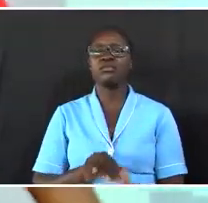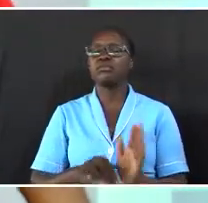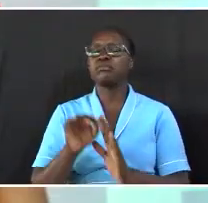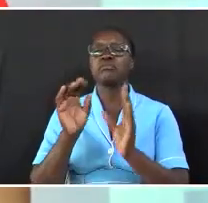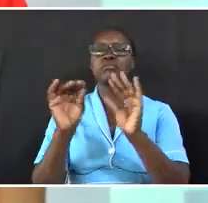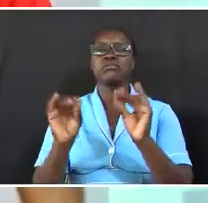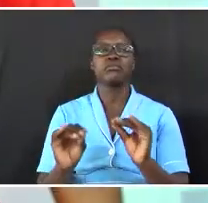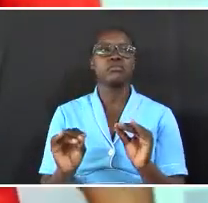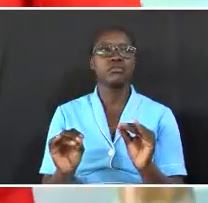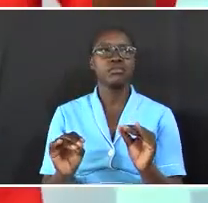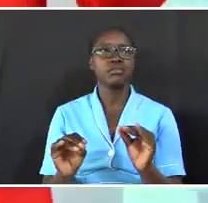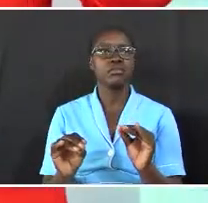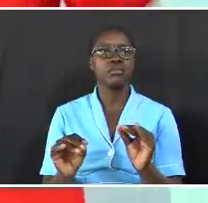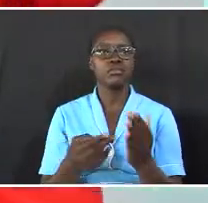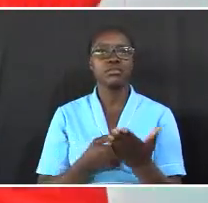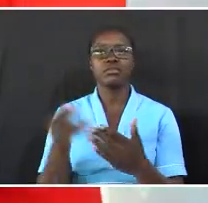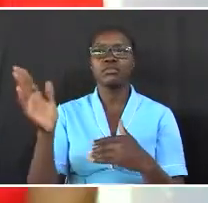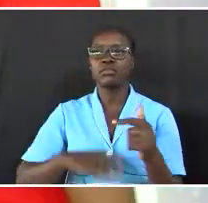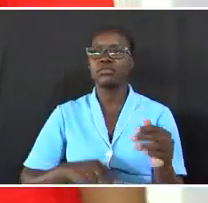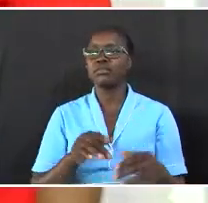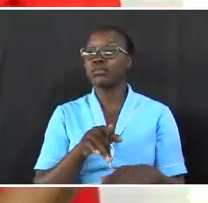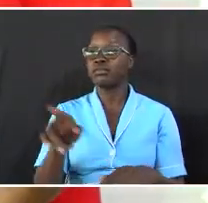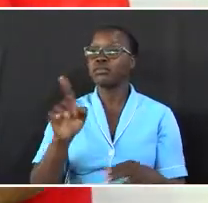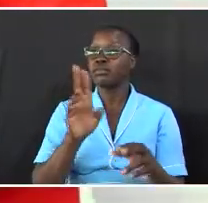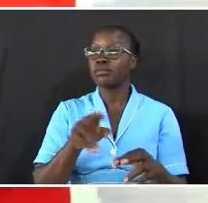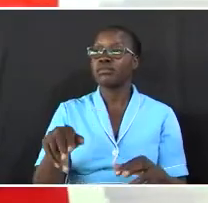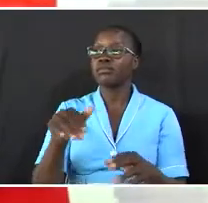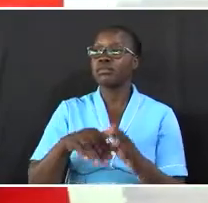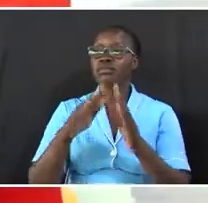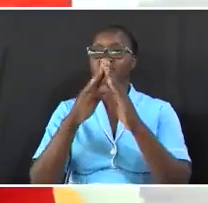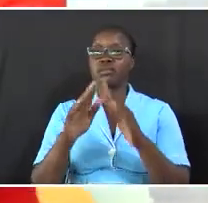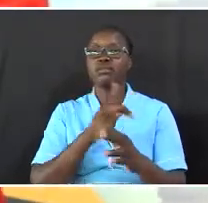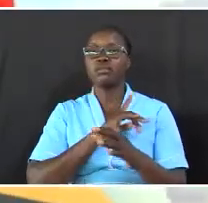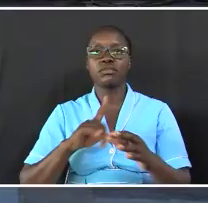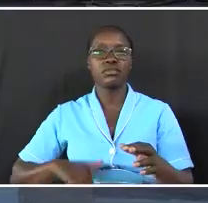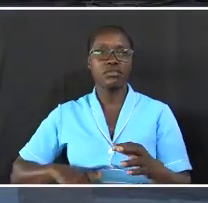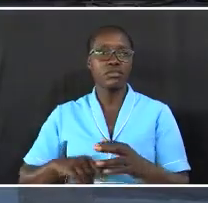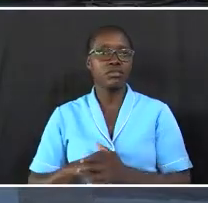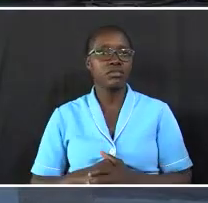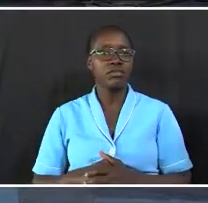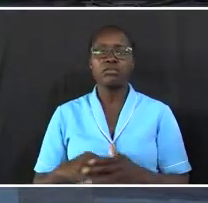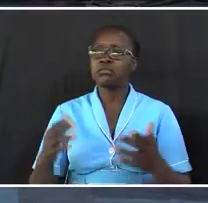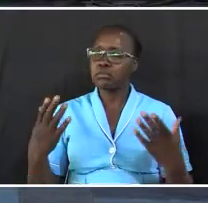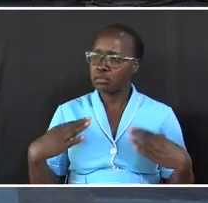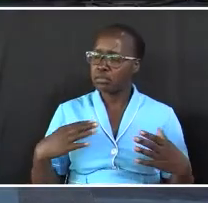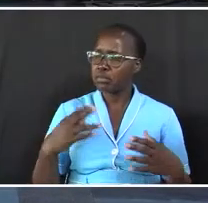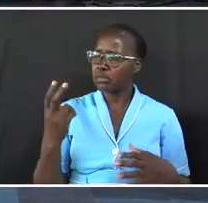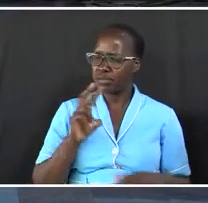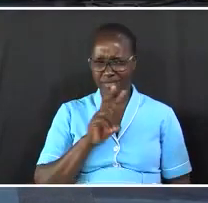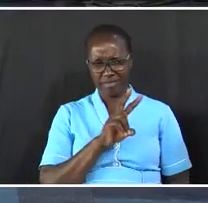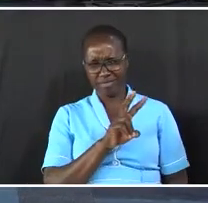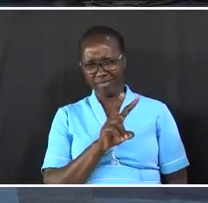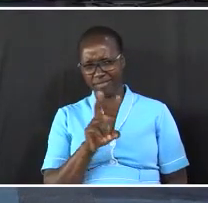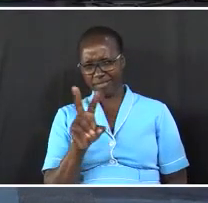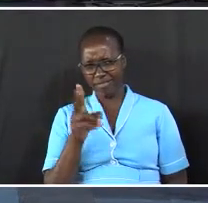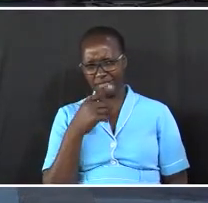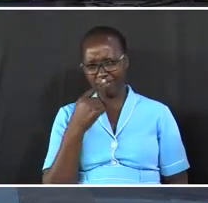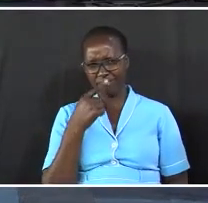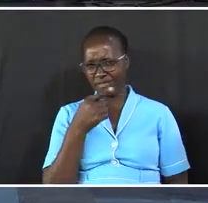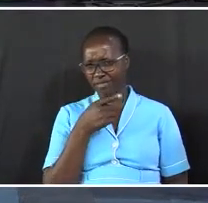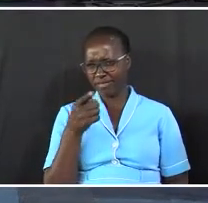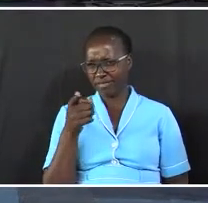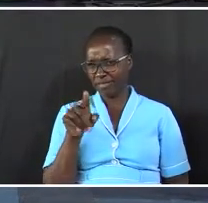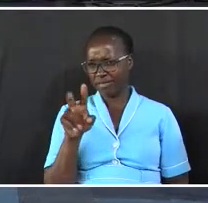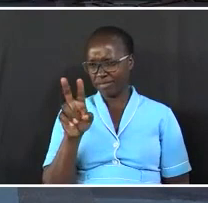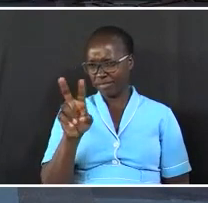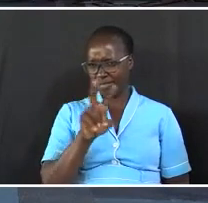immaturity. Holier than thou attitude in the house of God. People who look at you and say, look at